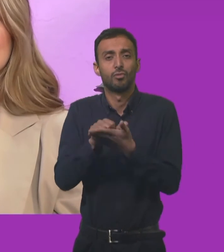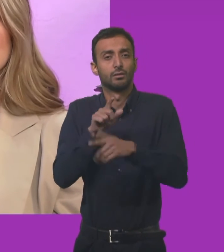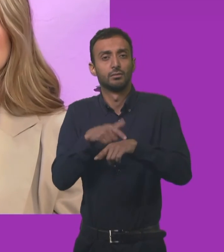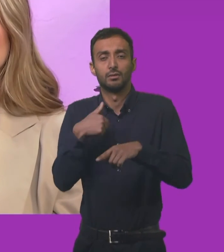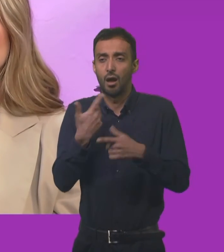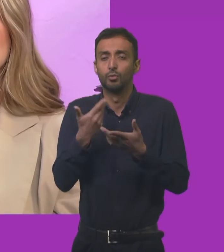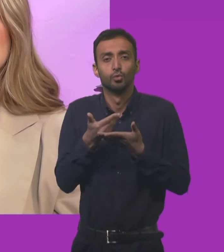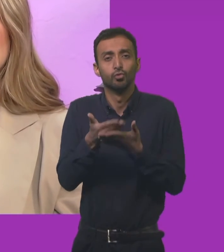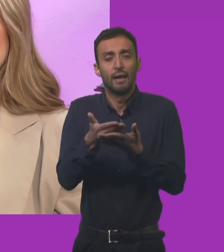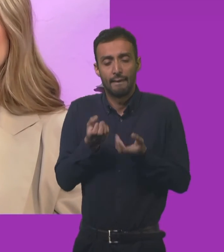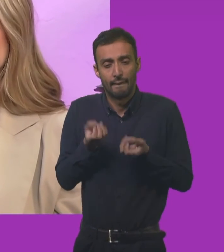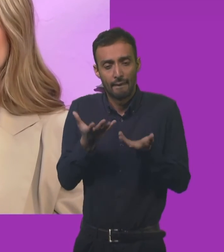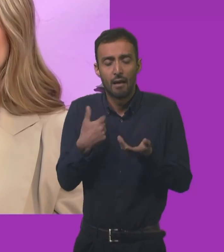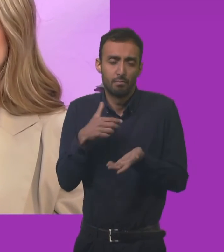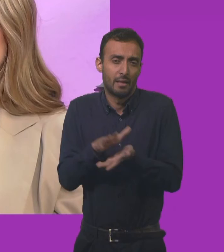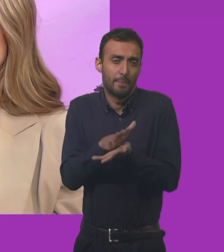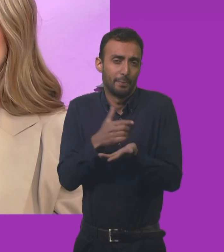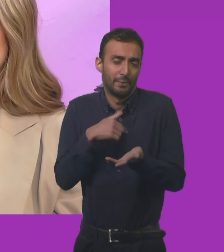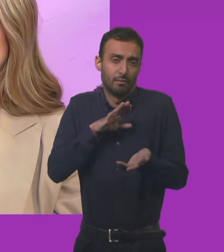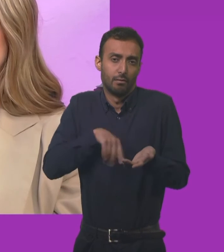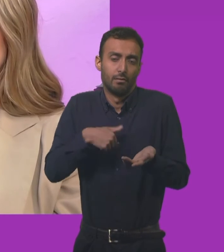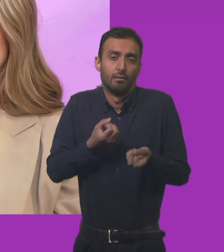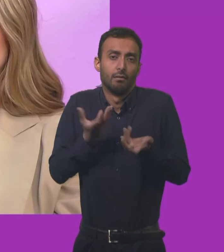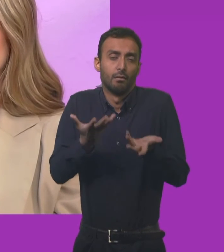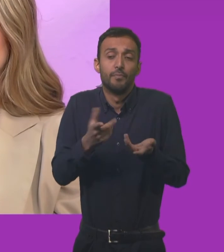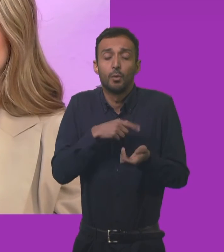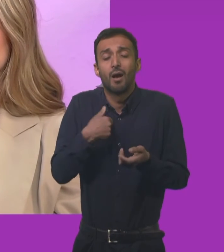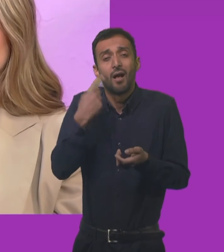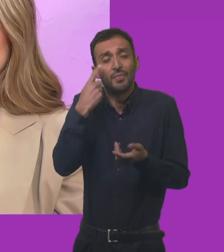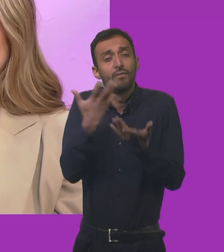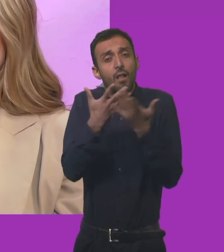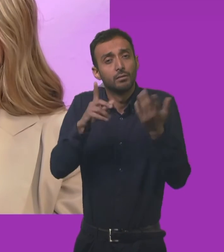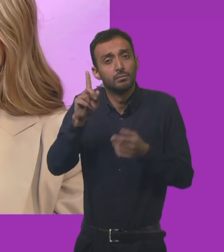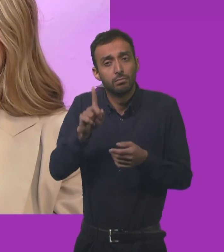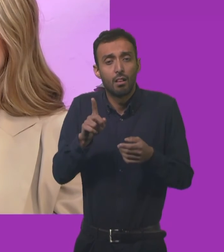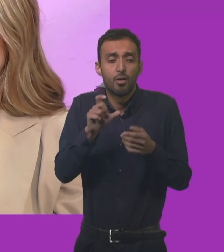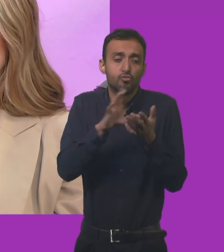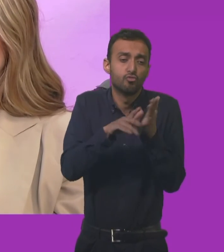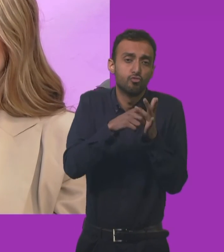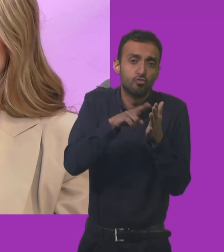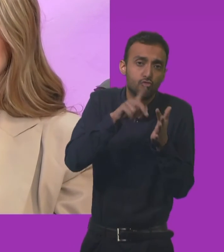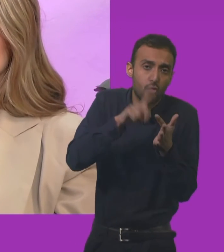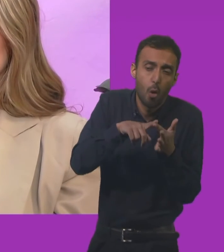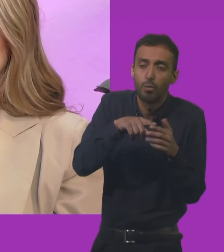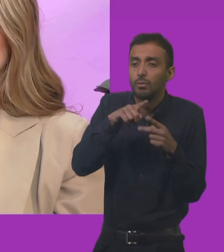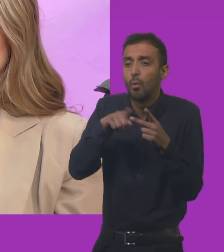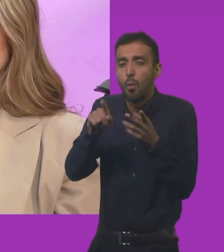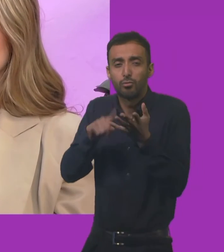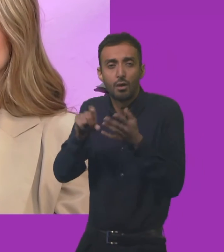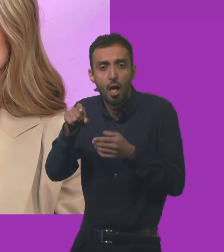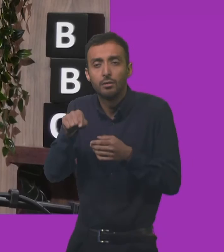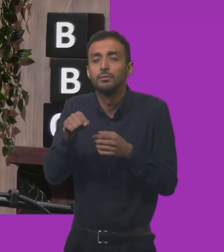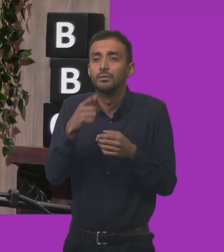did, because I think for a lot of people, especially with Crohn's and colitis, it can be such a hidden disease just because it is a bit of a